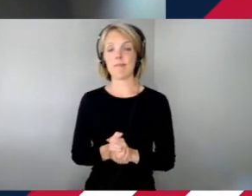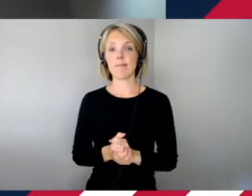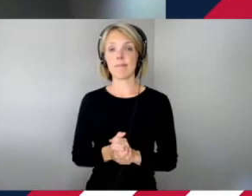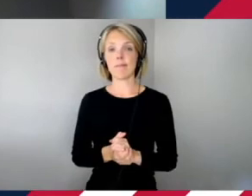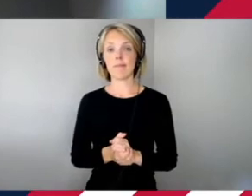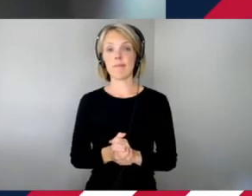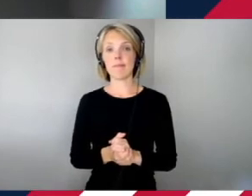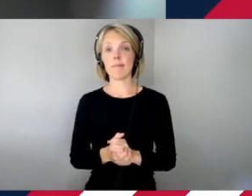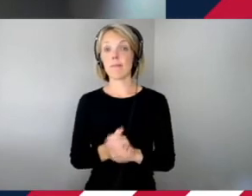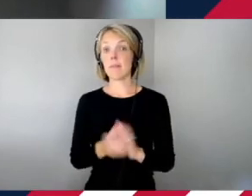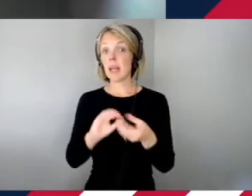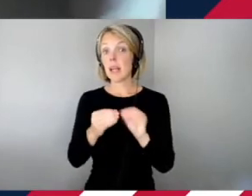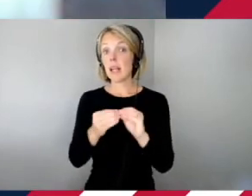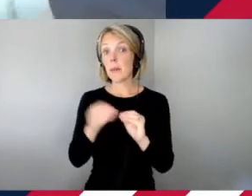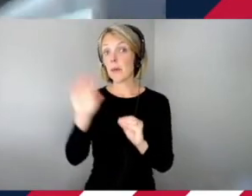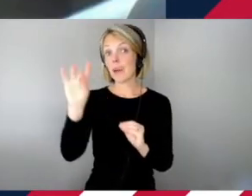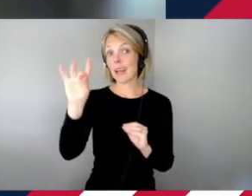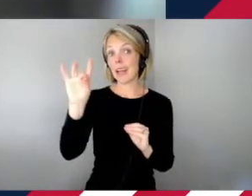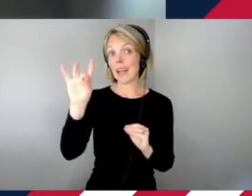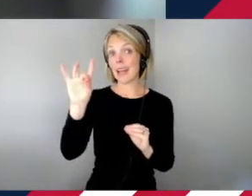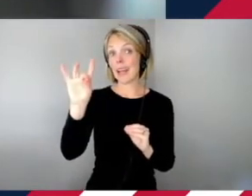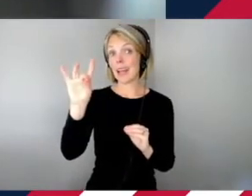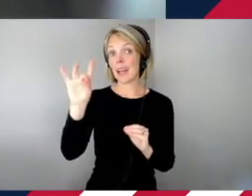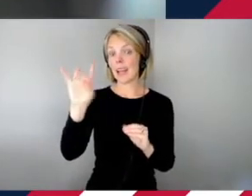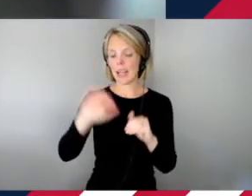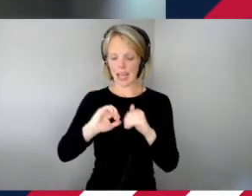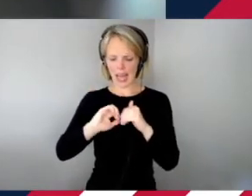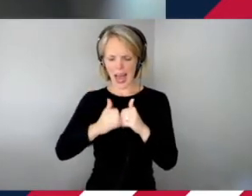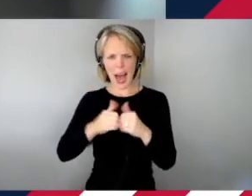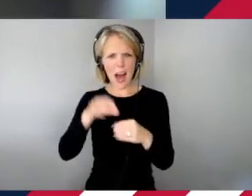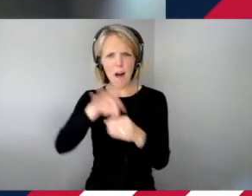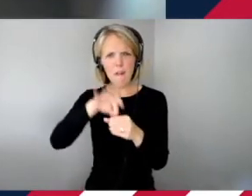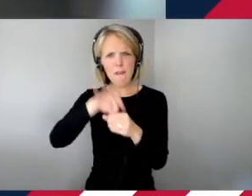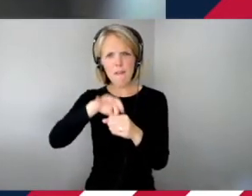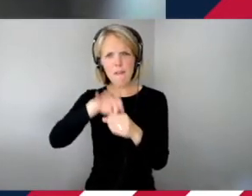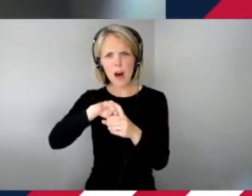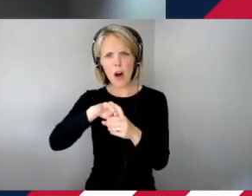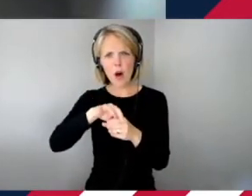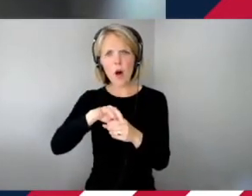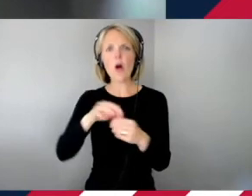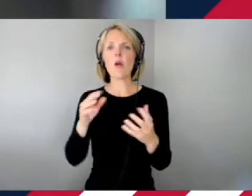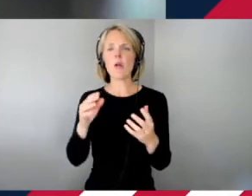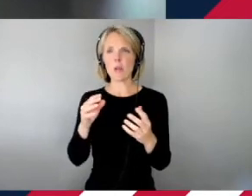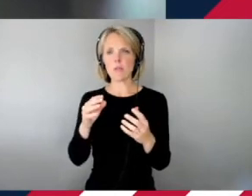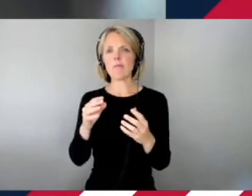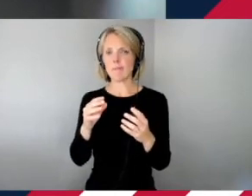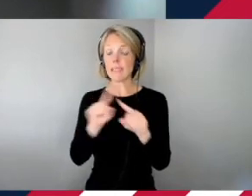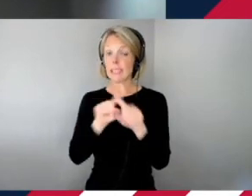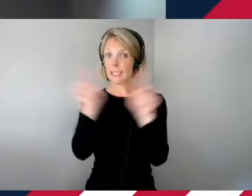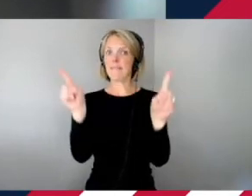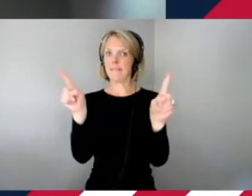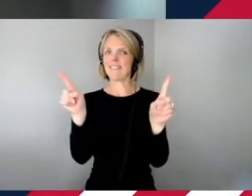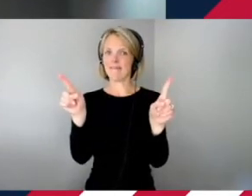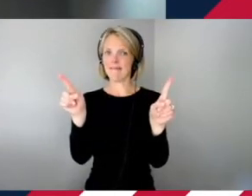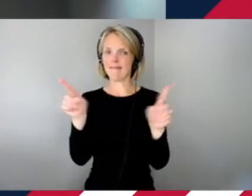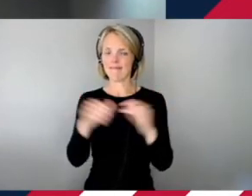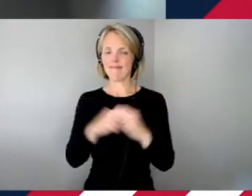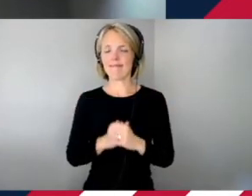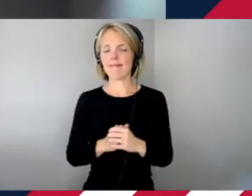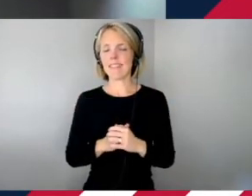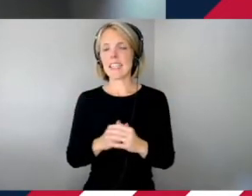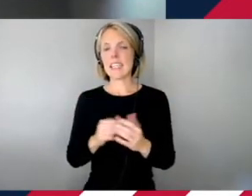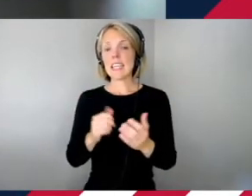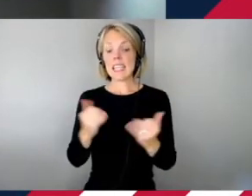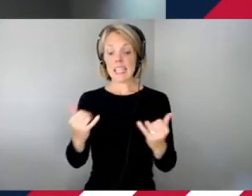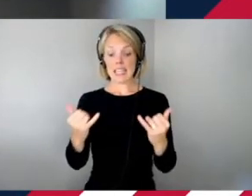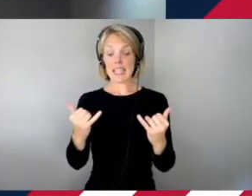Item 8, how we will vote, is considerably different. This will require